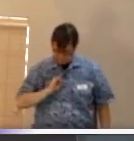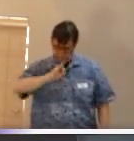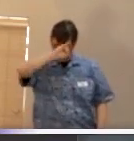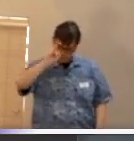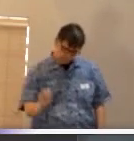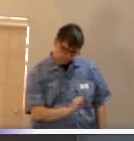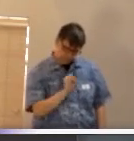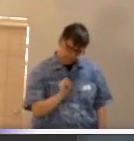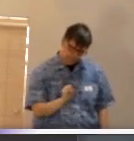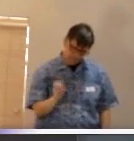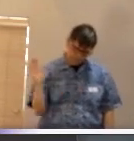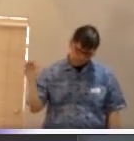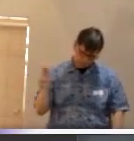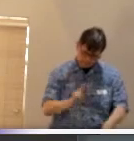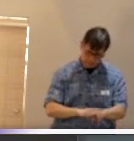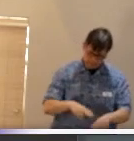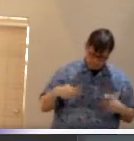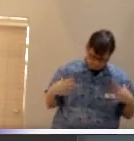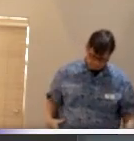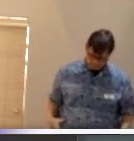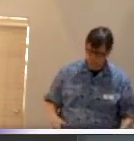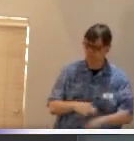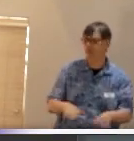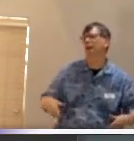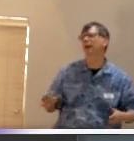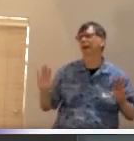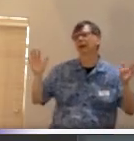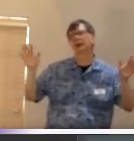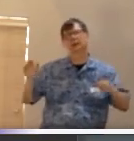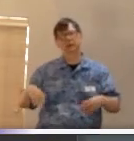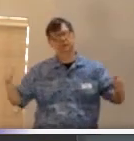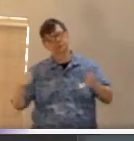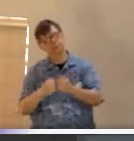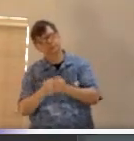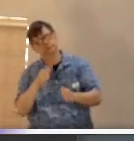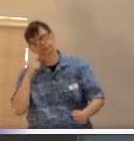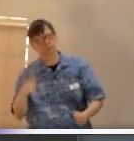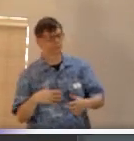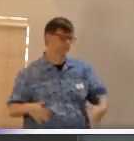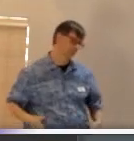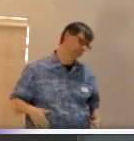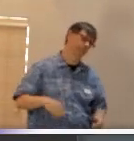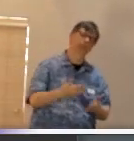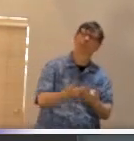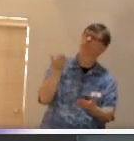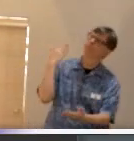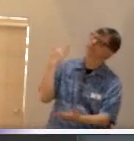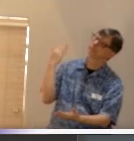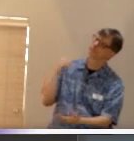all at times feel unhappy. We all have difficult situations. We live on a planet where things are happening,